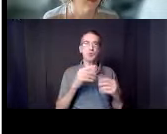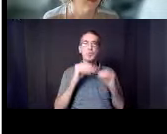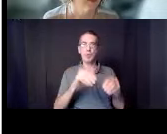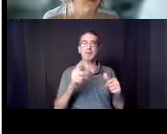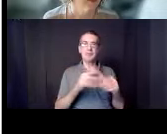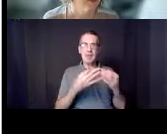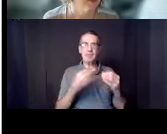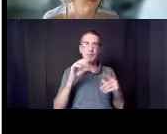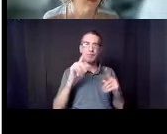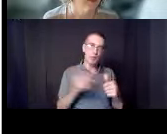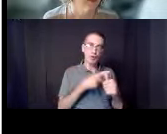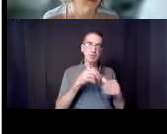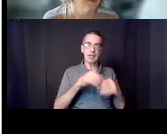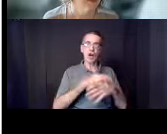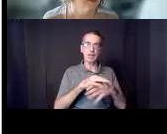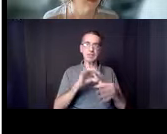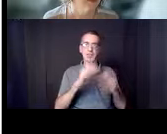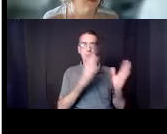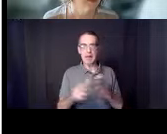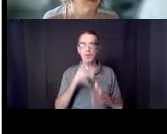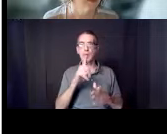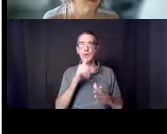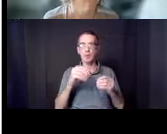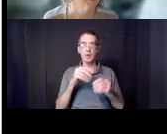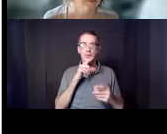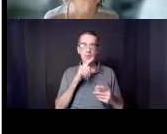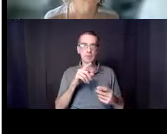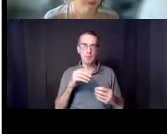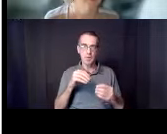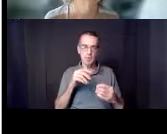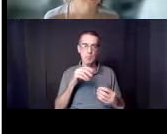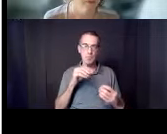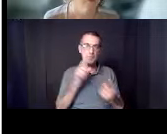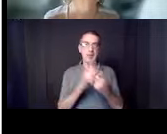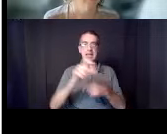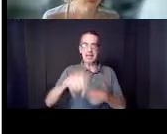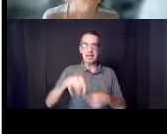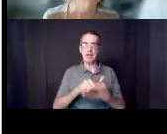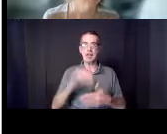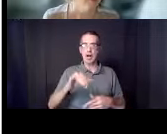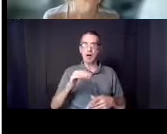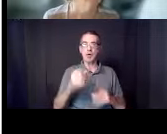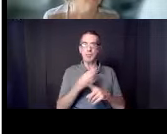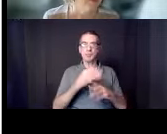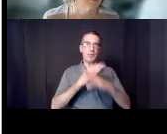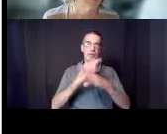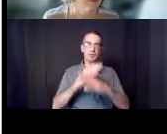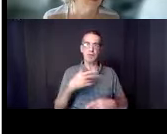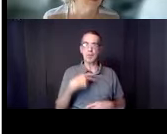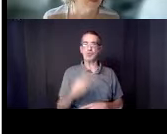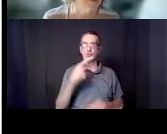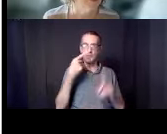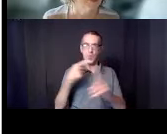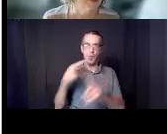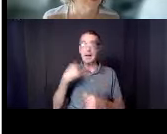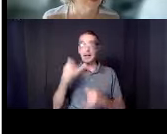First in the context of a plan that will really move the needle on child abuse prevention. So those are my 2 points. And I have one